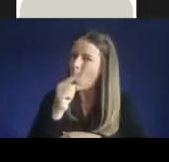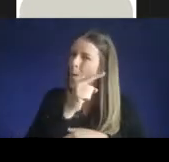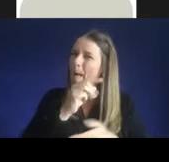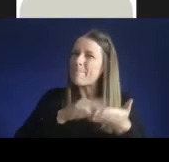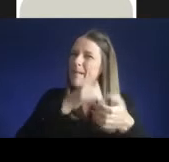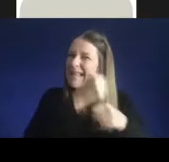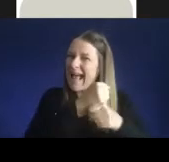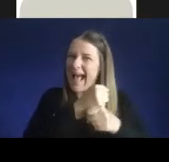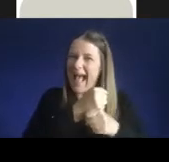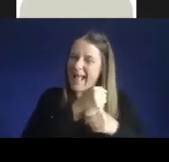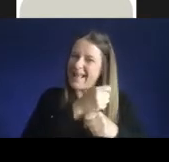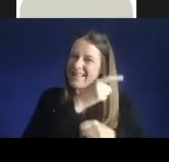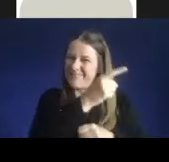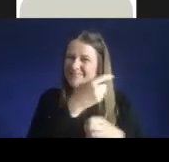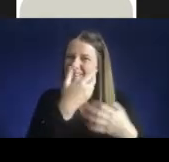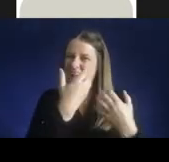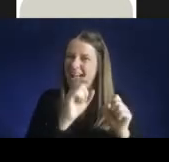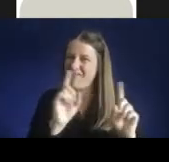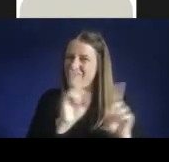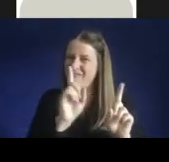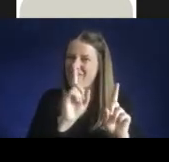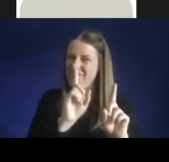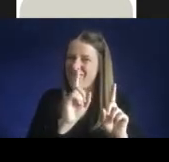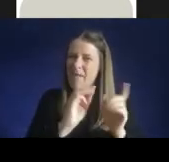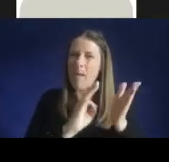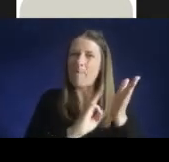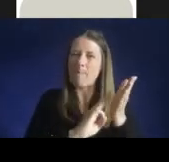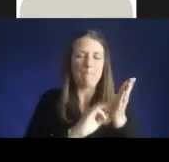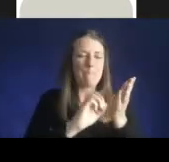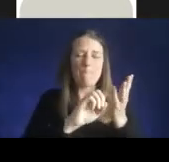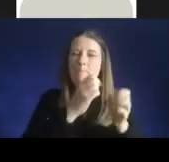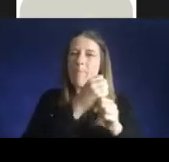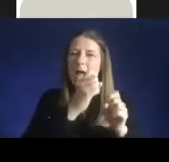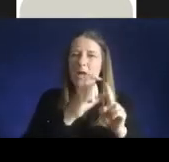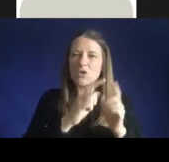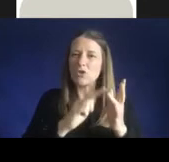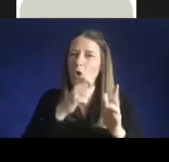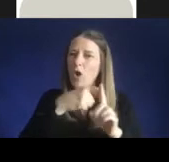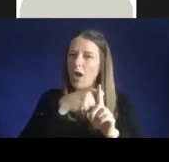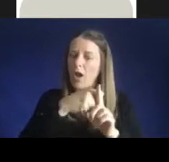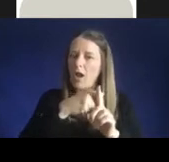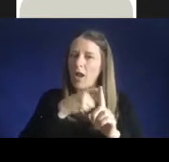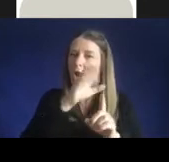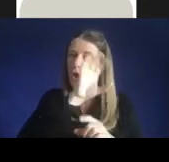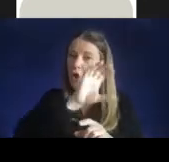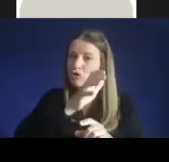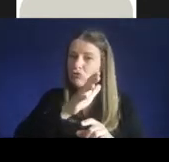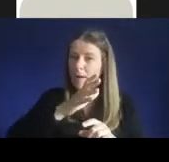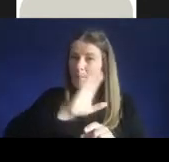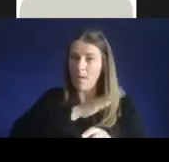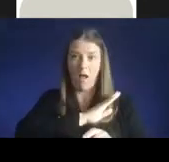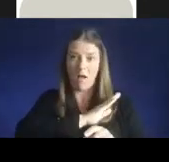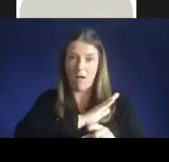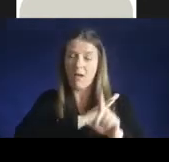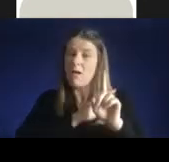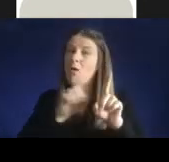Mulgai as the home of Magda Country Park, and you'll know Bishopbriggs as the home